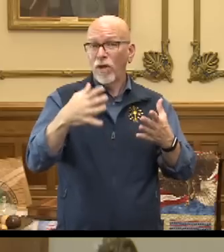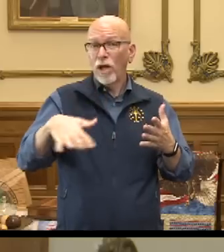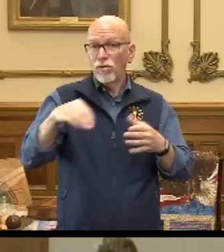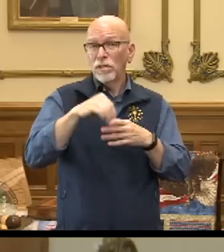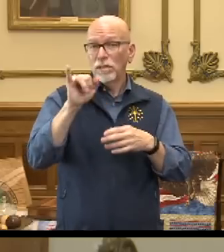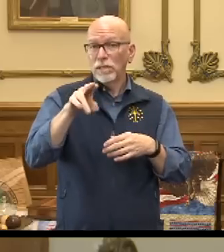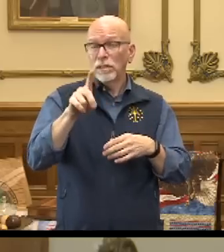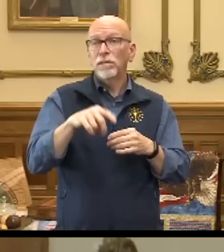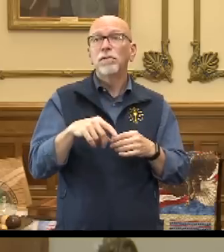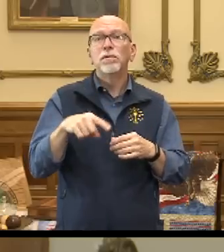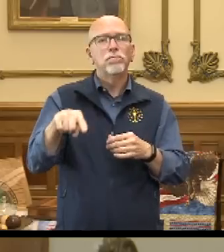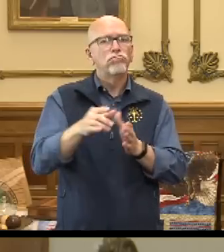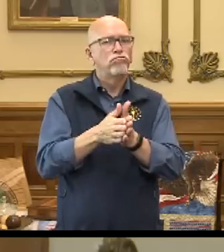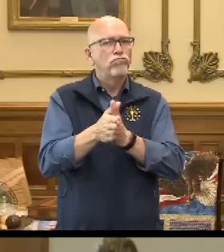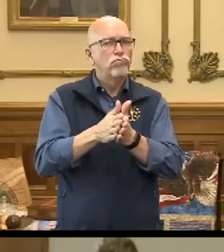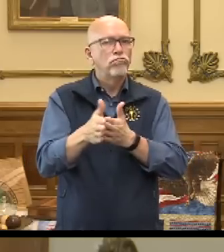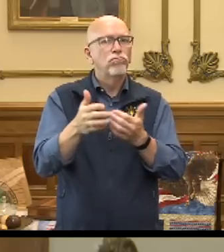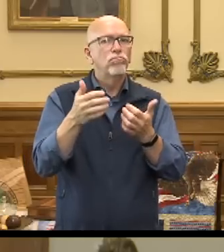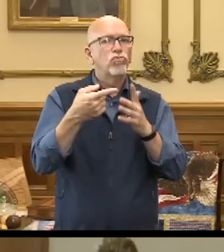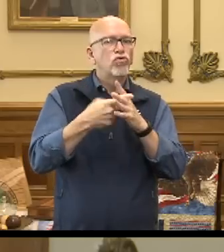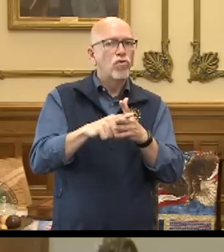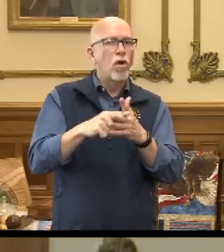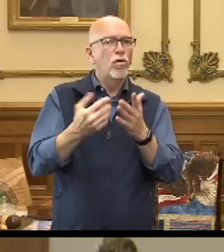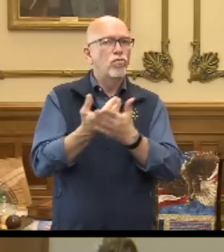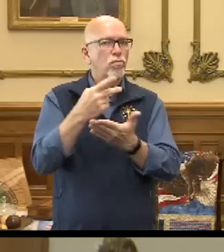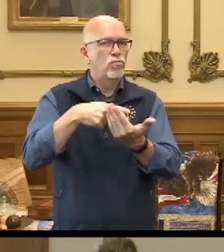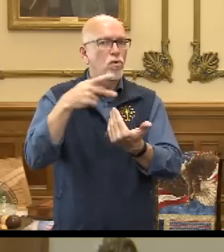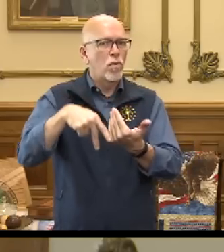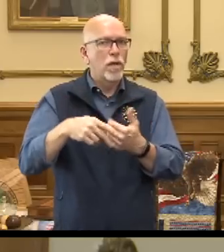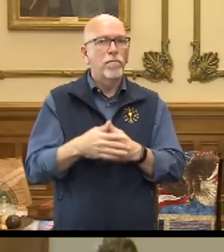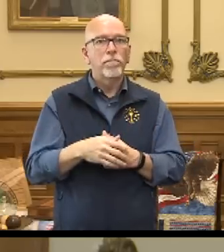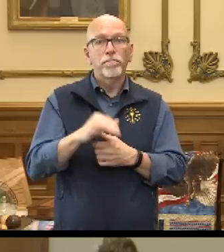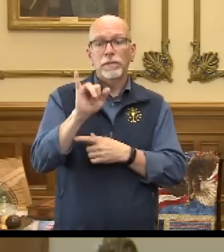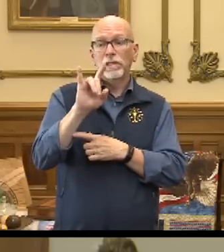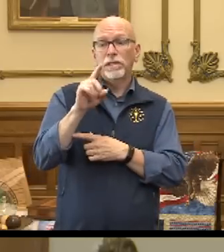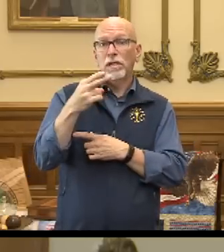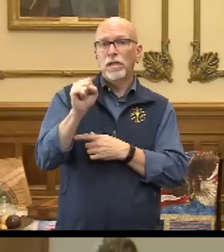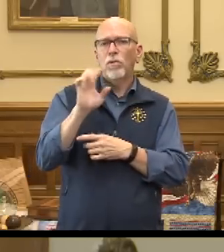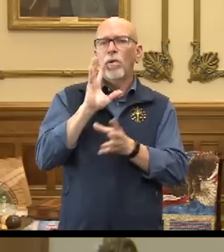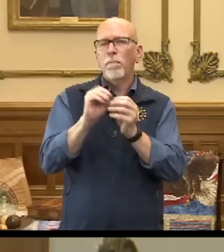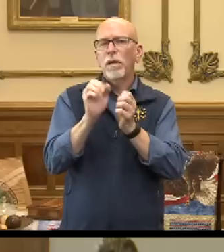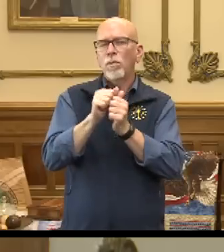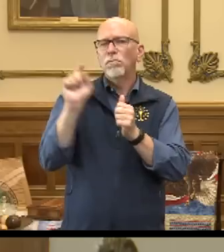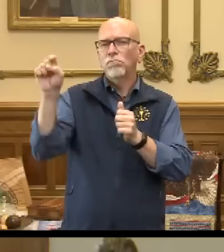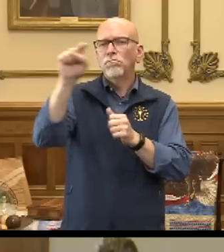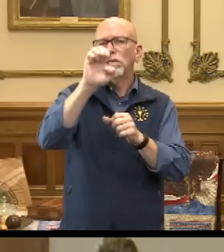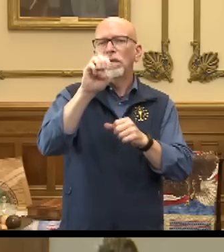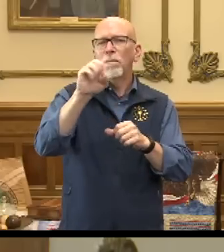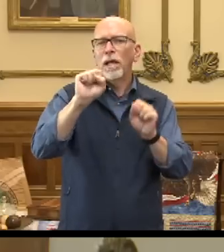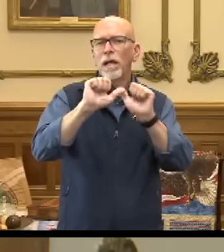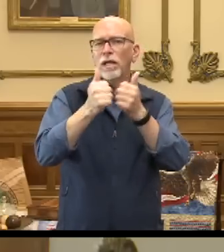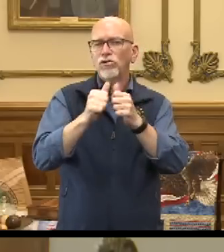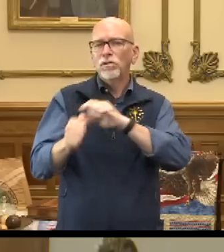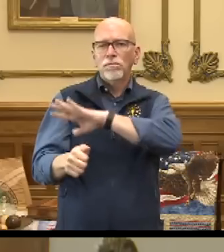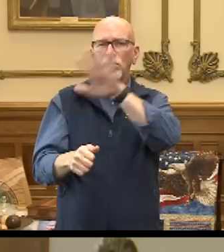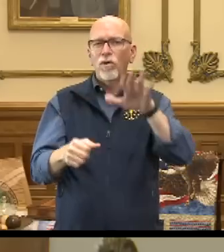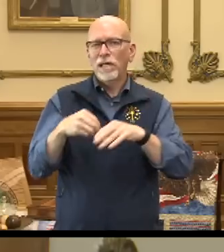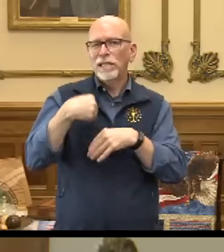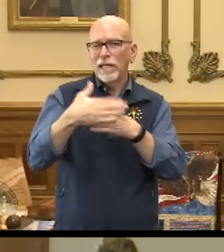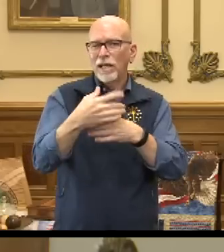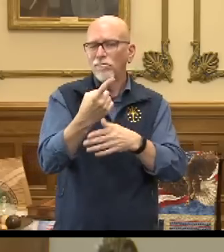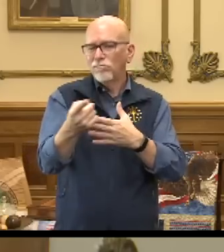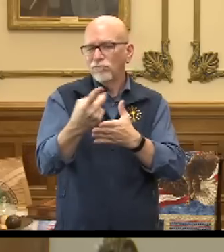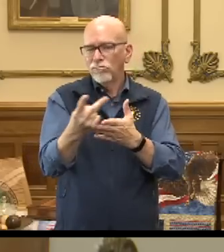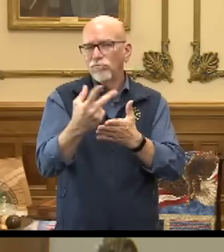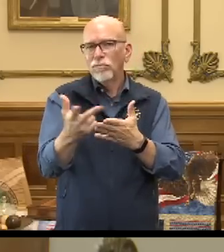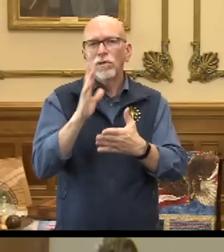the state are interested in starting similar programs. IDHS will be meeting with these EMS provider agencies over the next several weeks, promoting